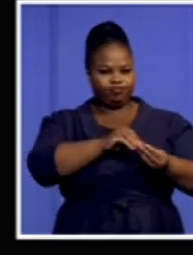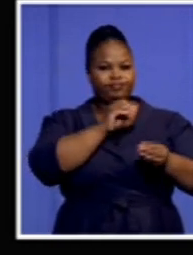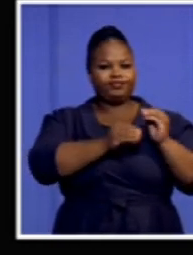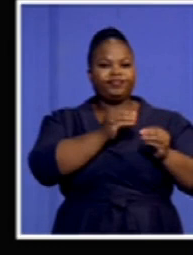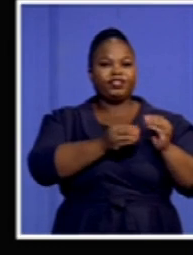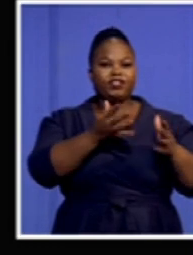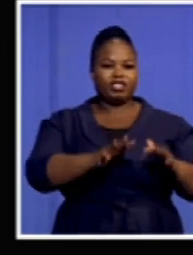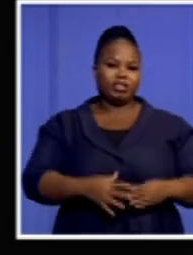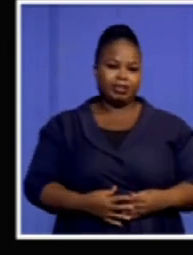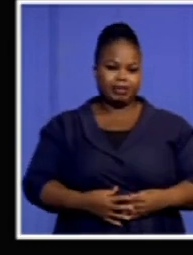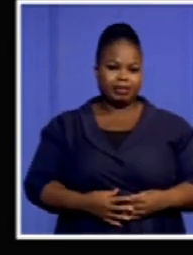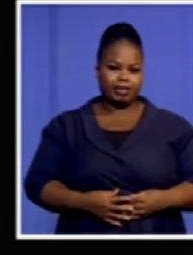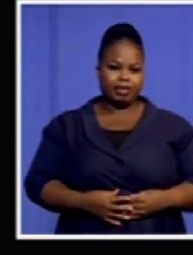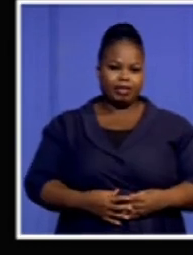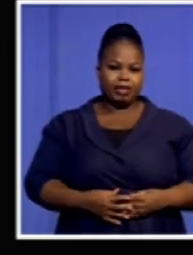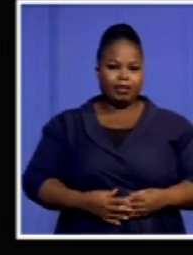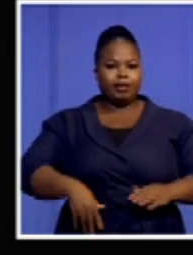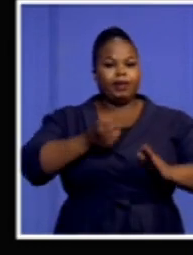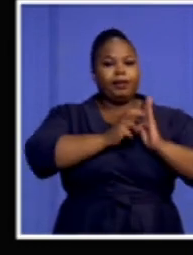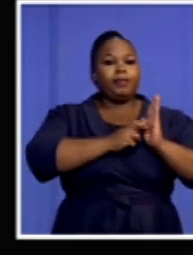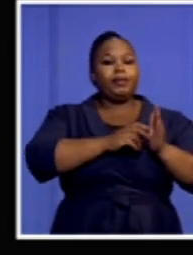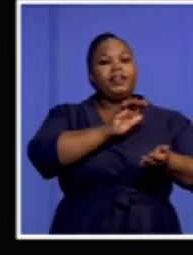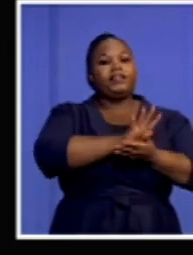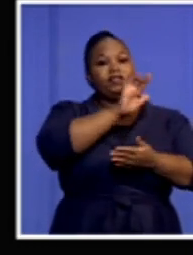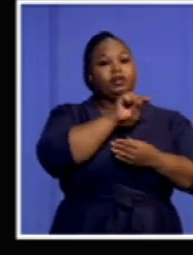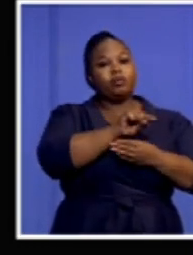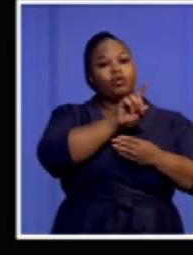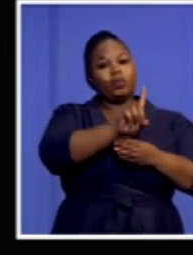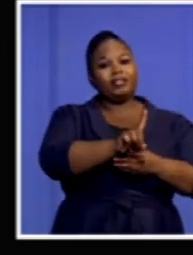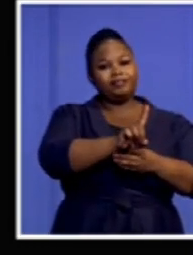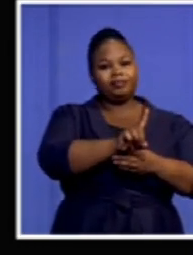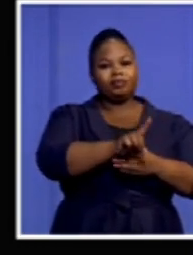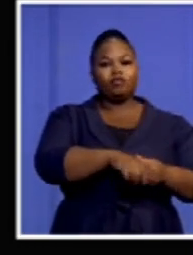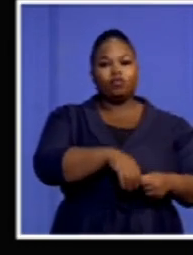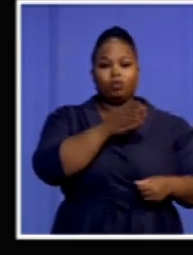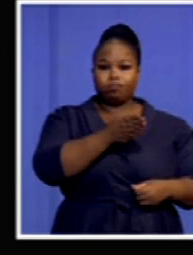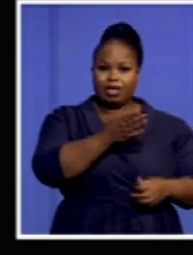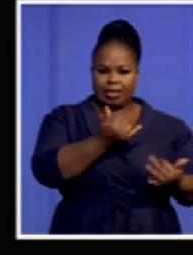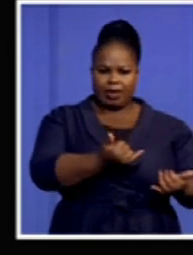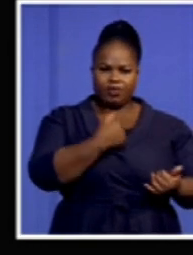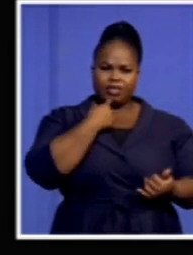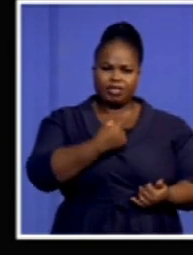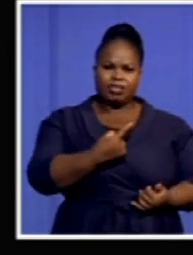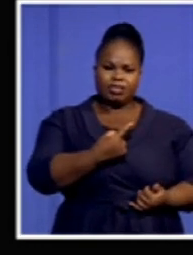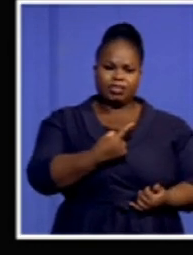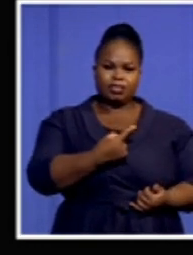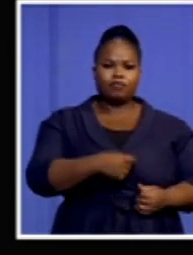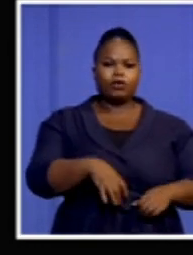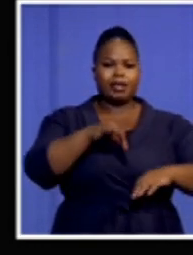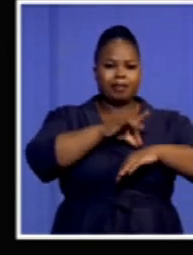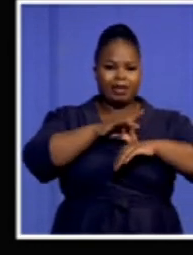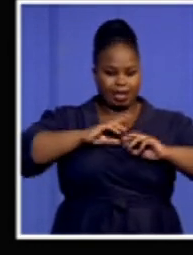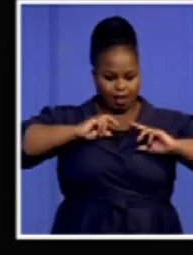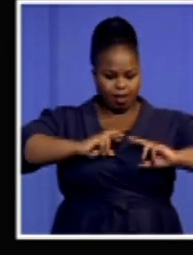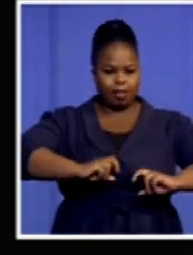The Regulation 15.1 of the existing regulation provides or require for medical examination, prophylaxis, and